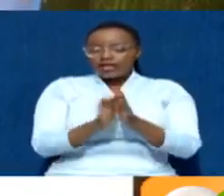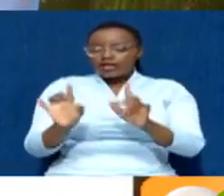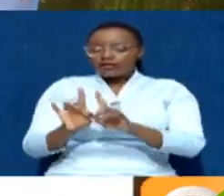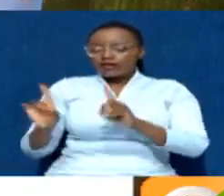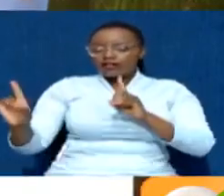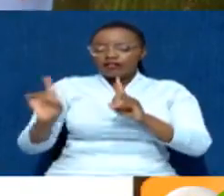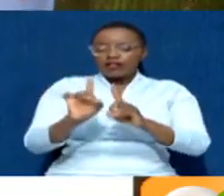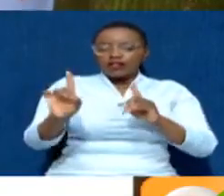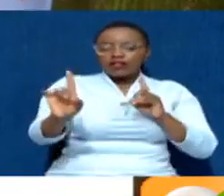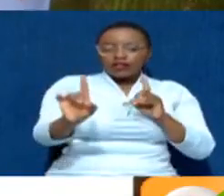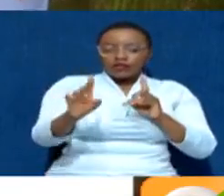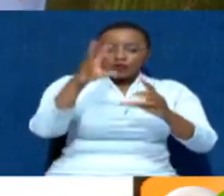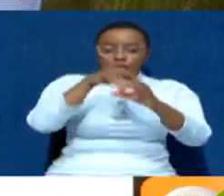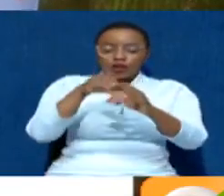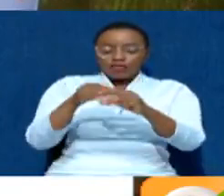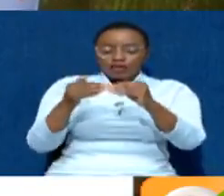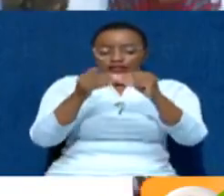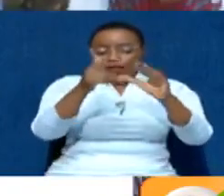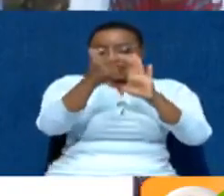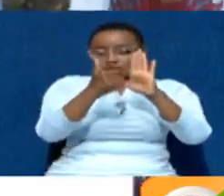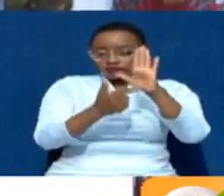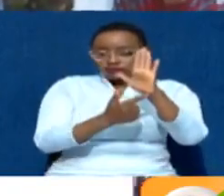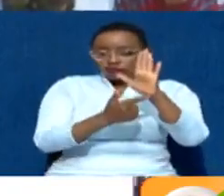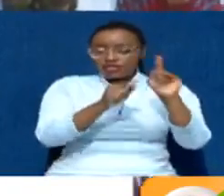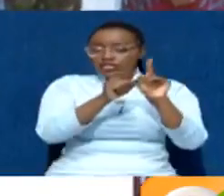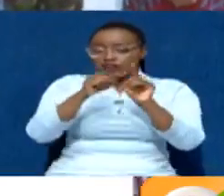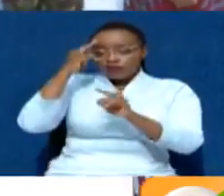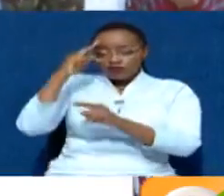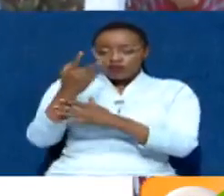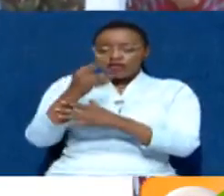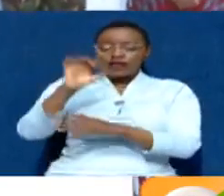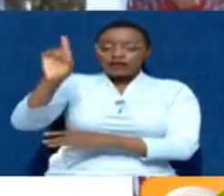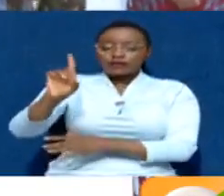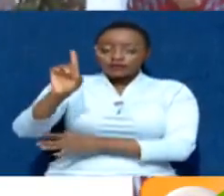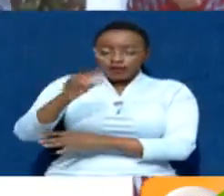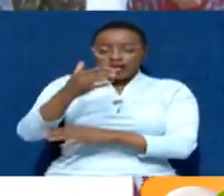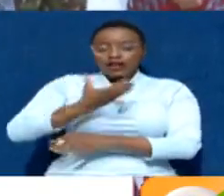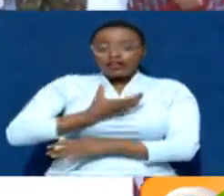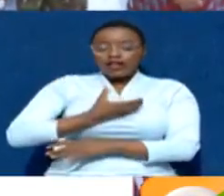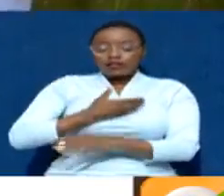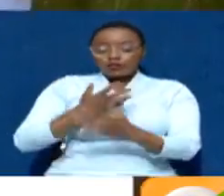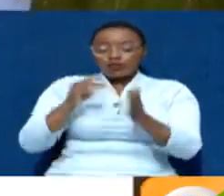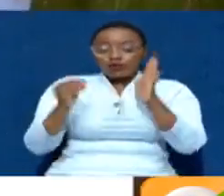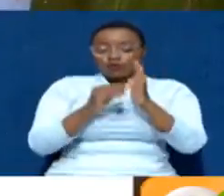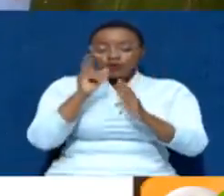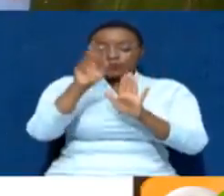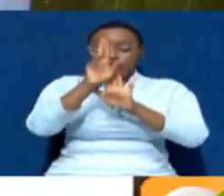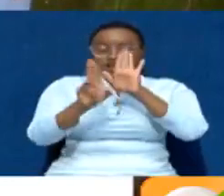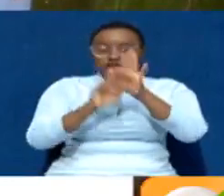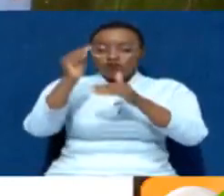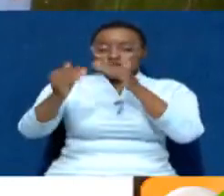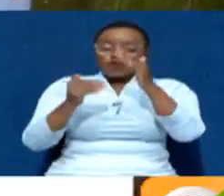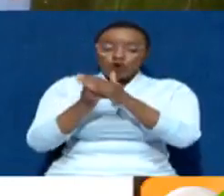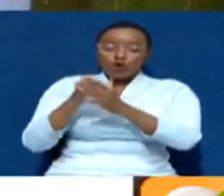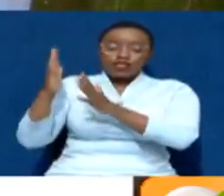social distance within the guidelines of the Interfaith Council. That enforcing these measures, all